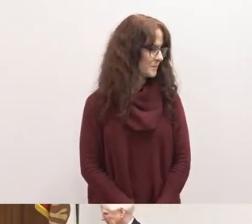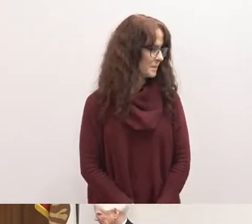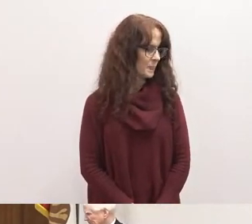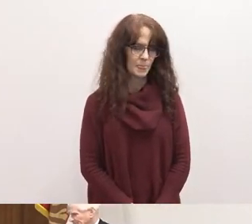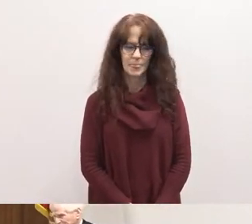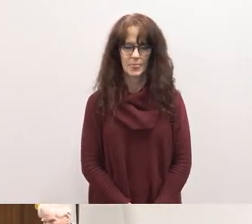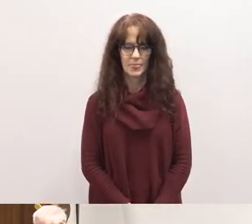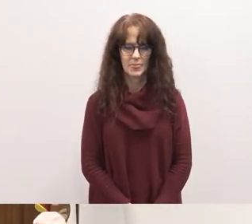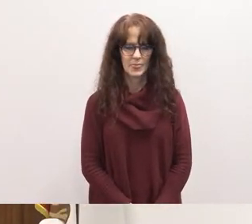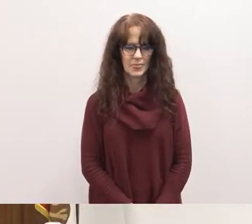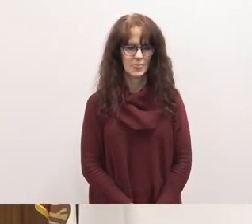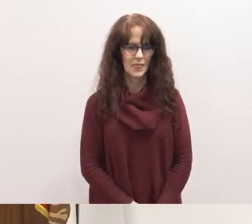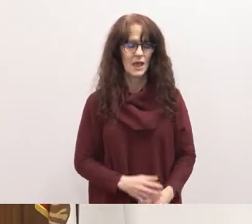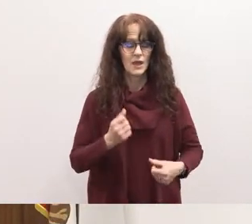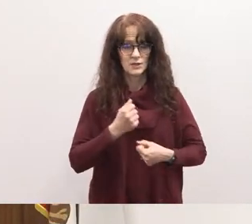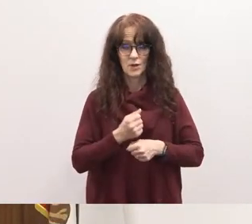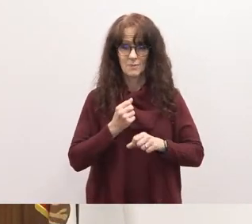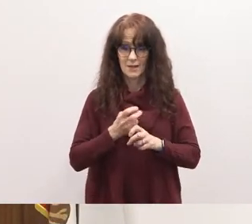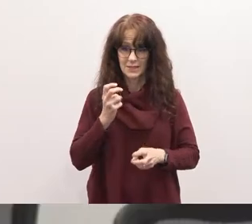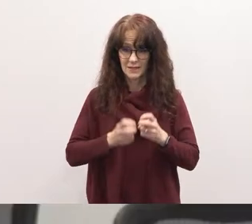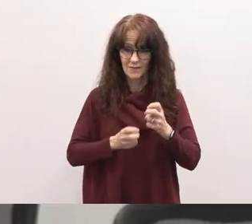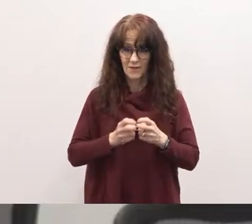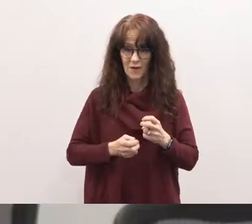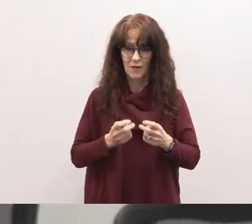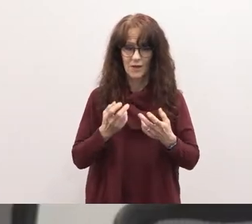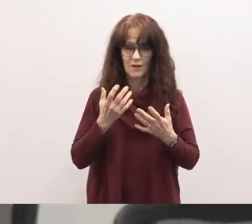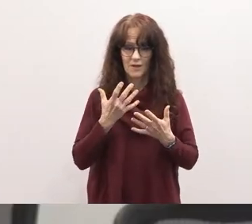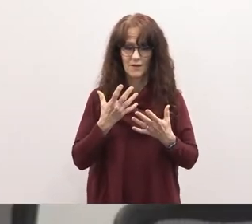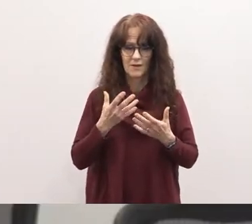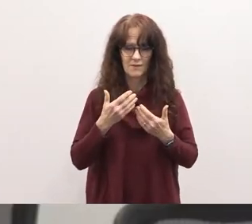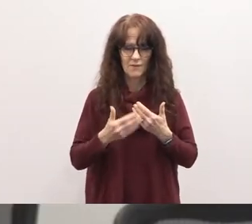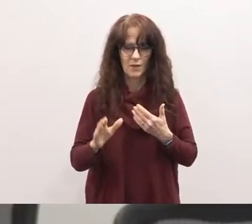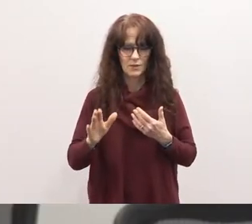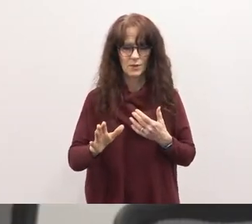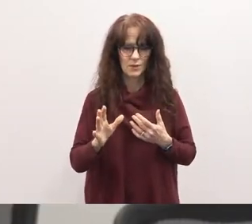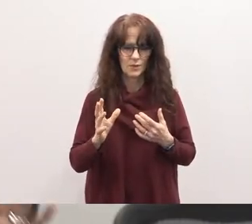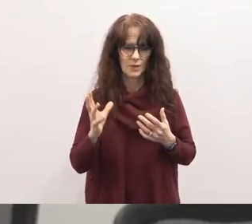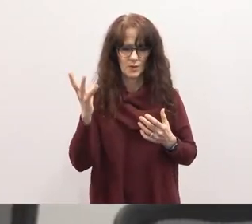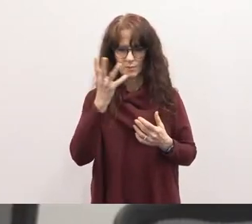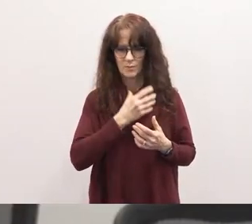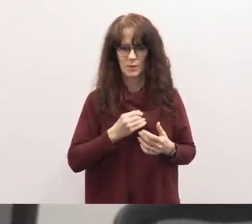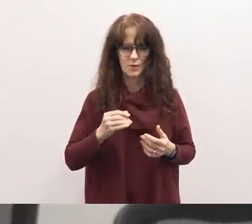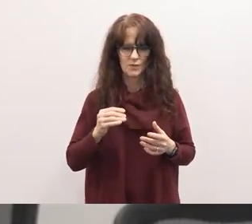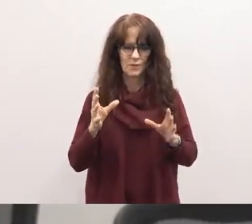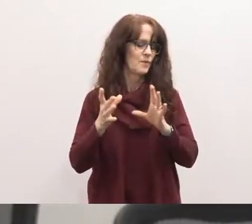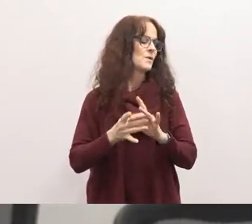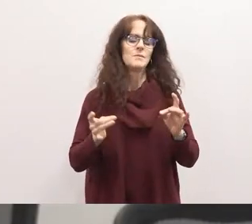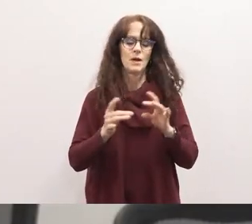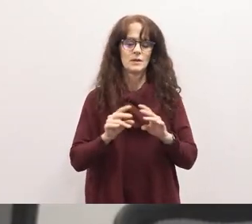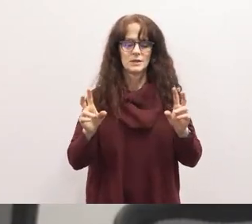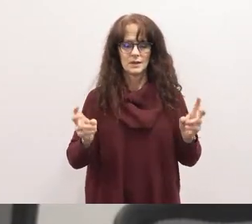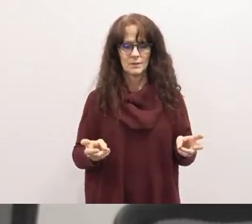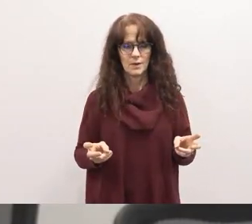Mac, you're making this hard now that I have to follow you and that eloquent remarks and quotes and all of that.